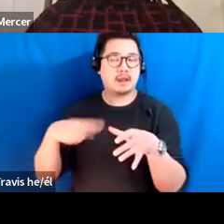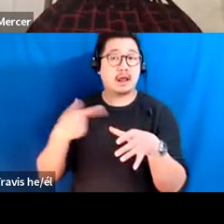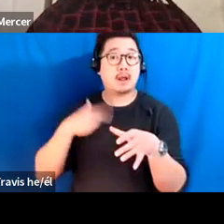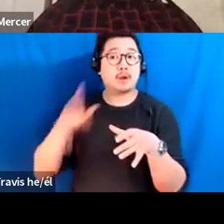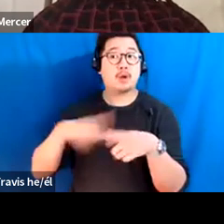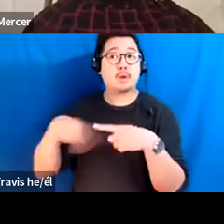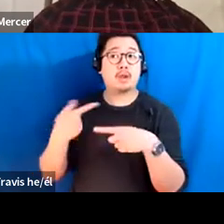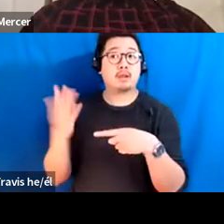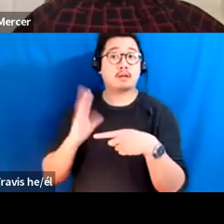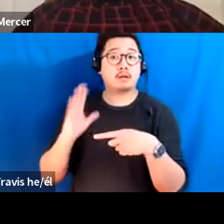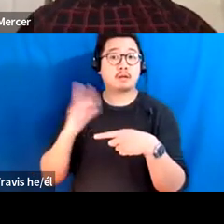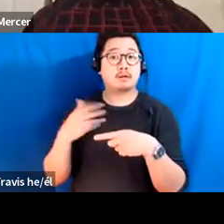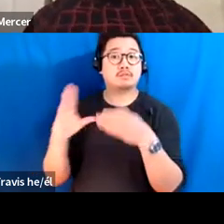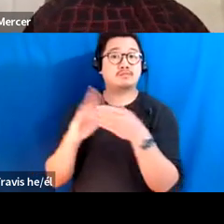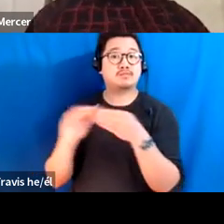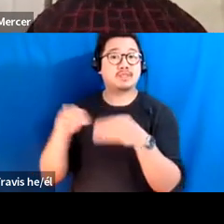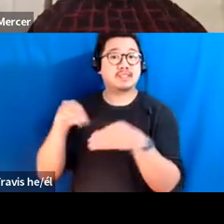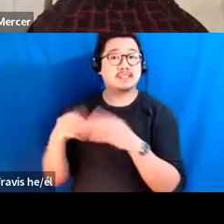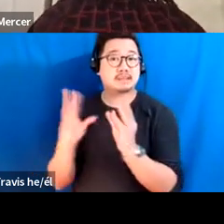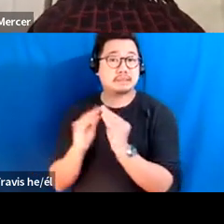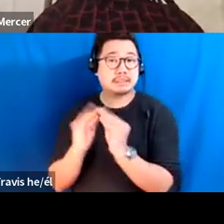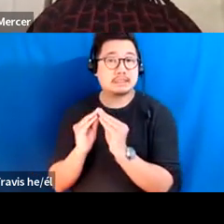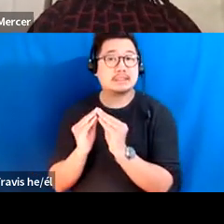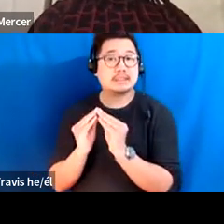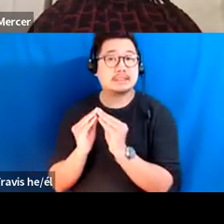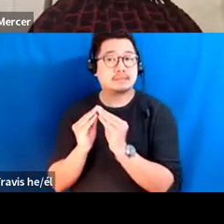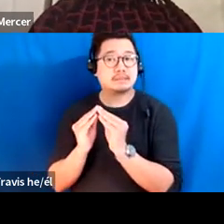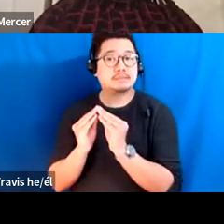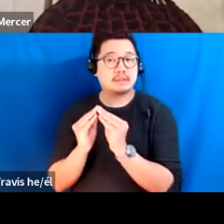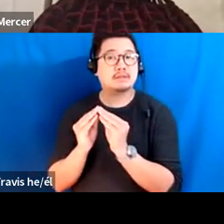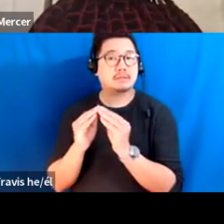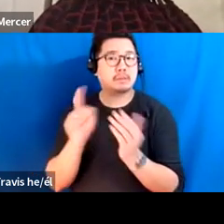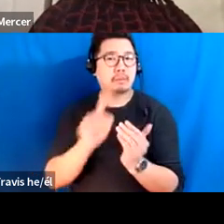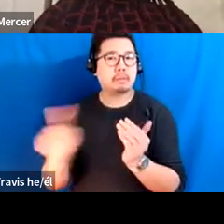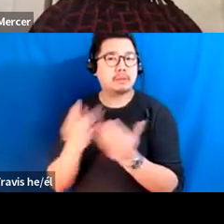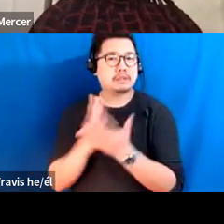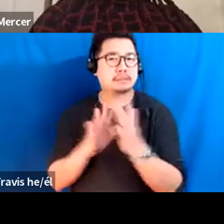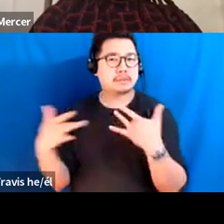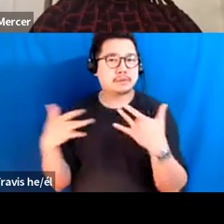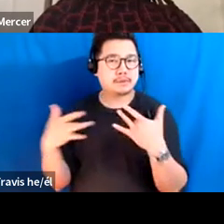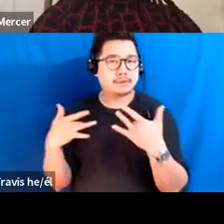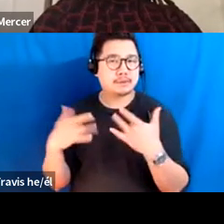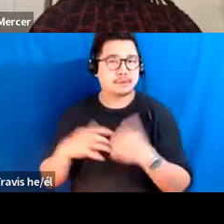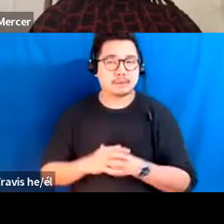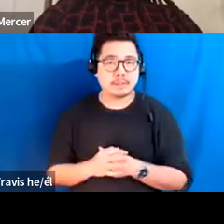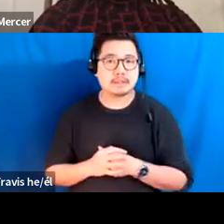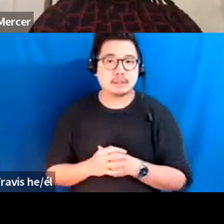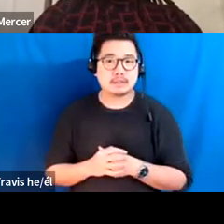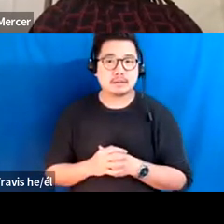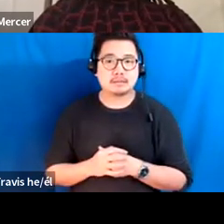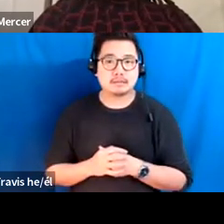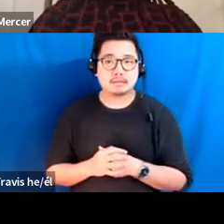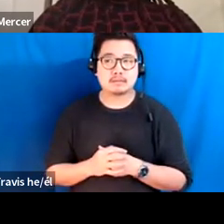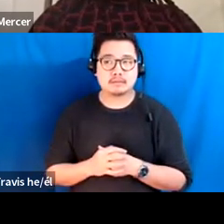testified at that meeting there were some concerns and so um have any of